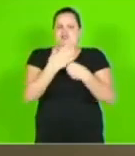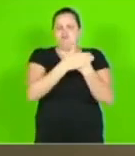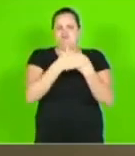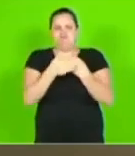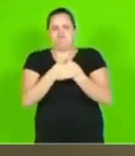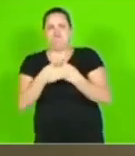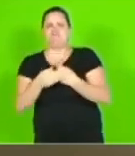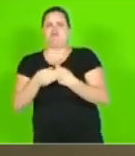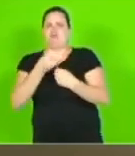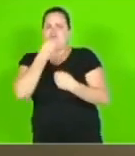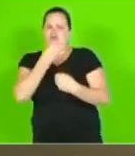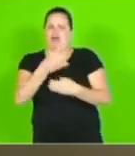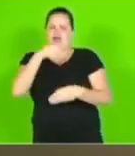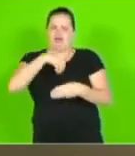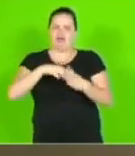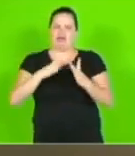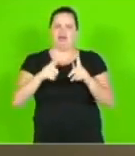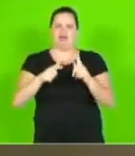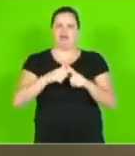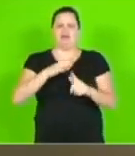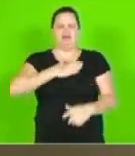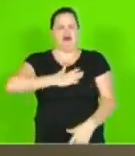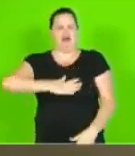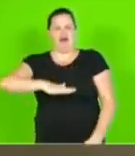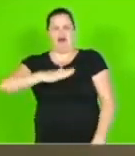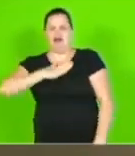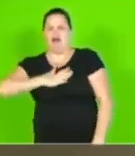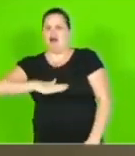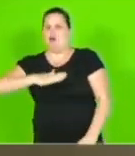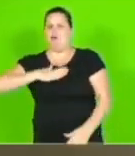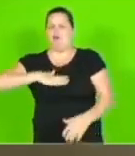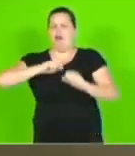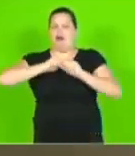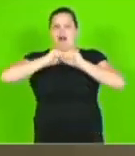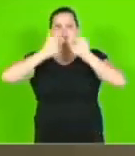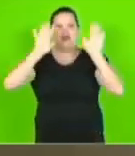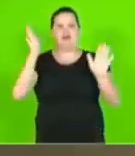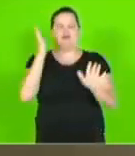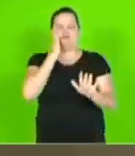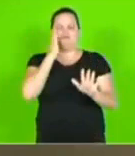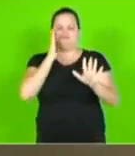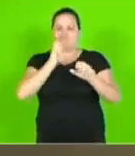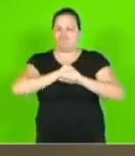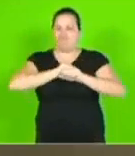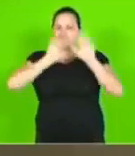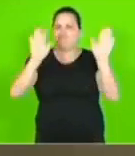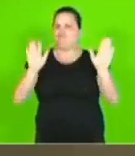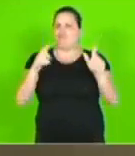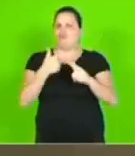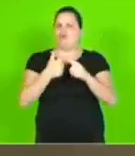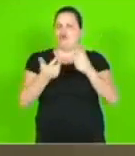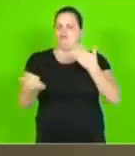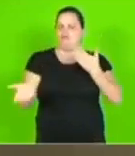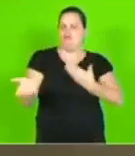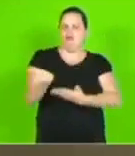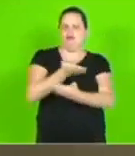And we noticed especially that in this event, it was very serene, and it was very